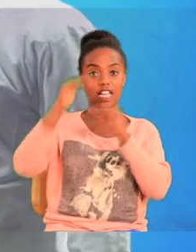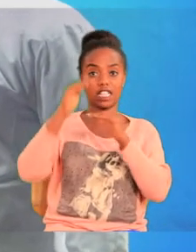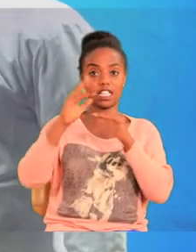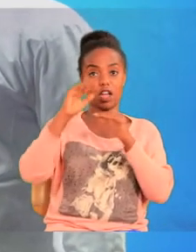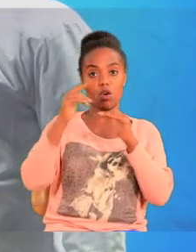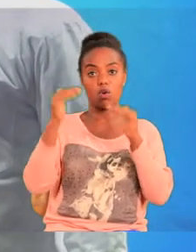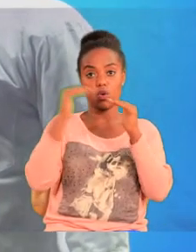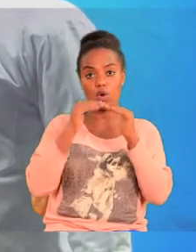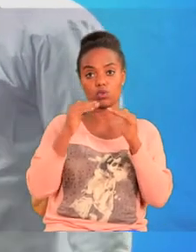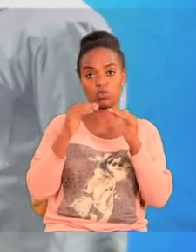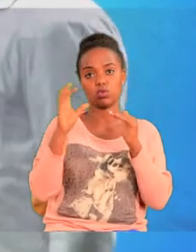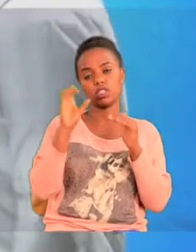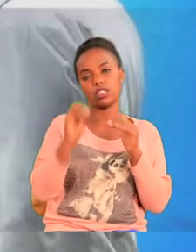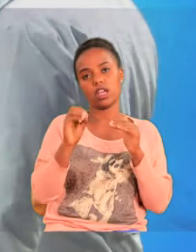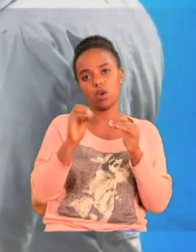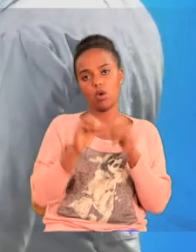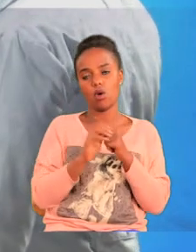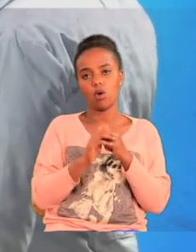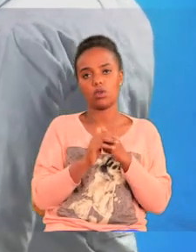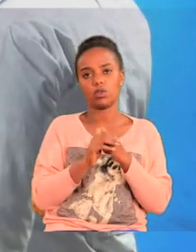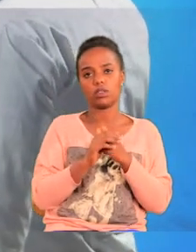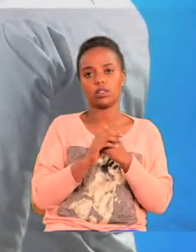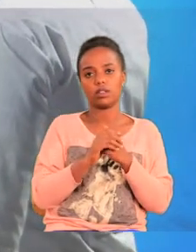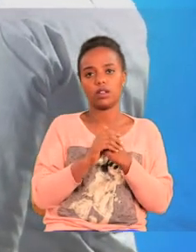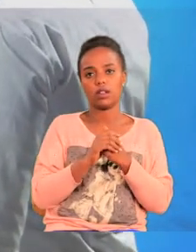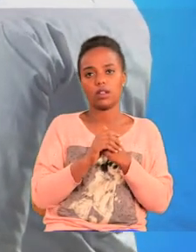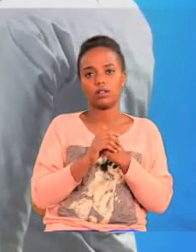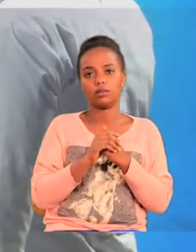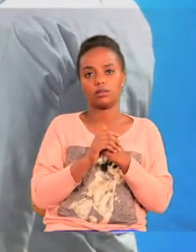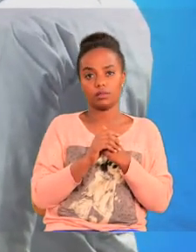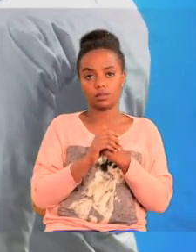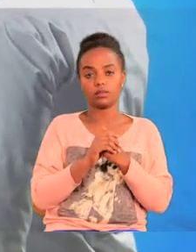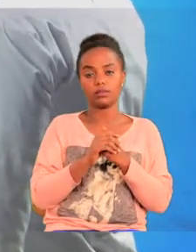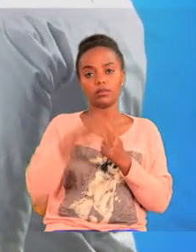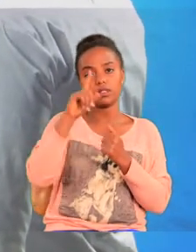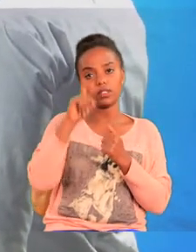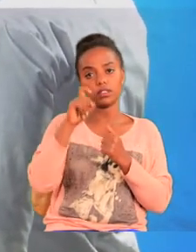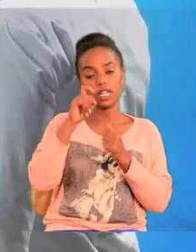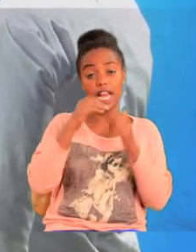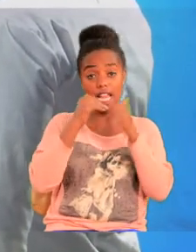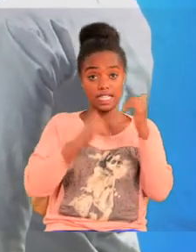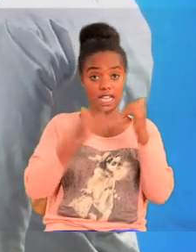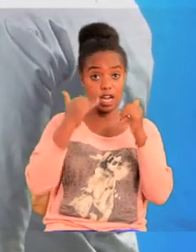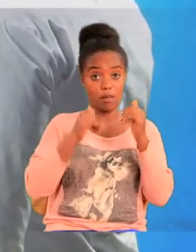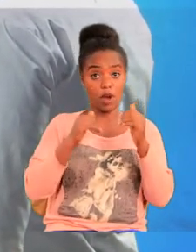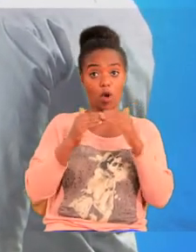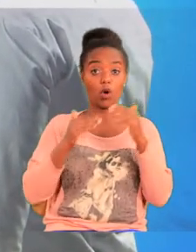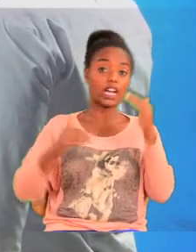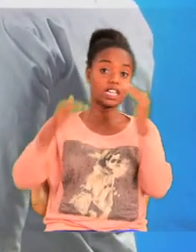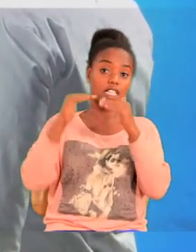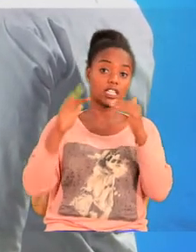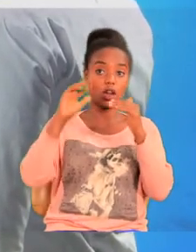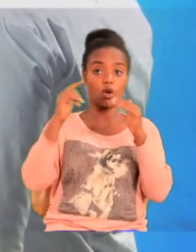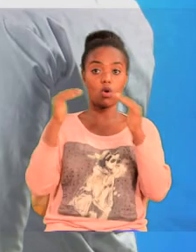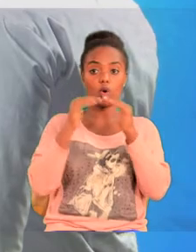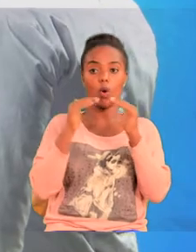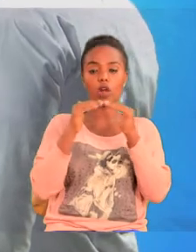than is greater than or equal to. So here, x squared greater than or equal